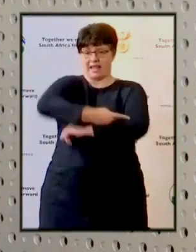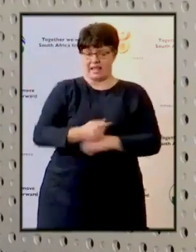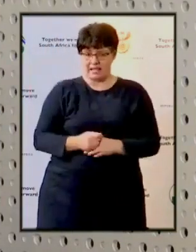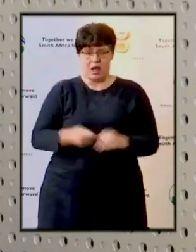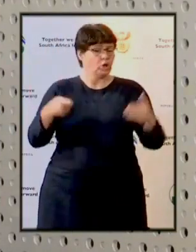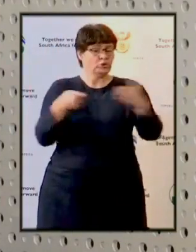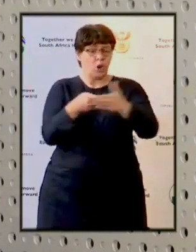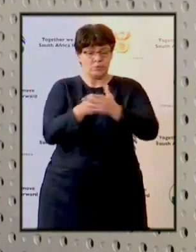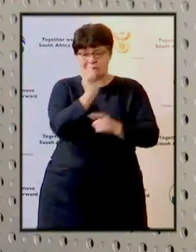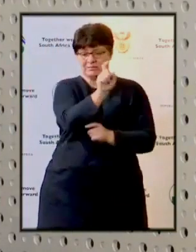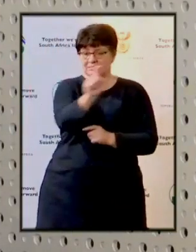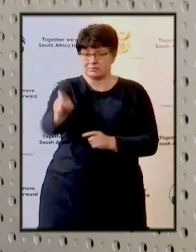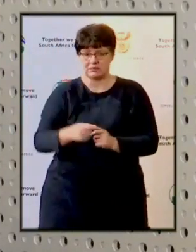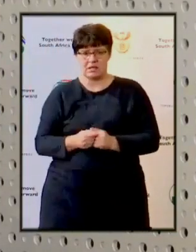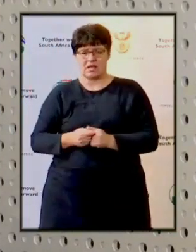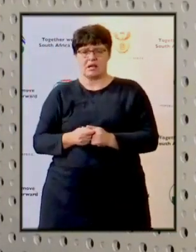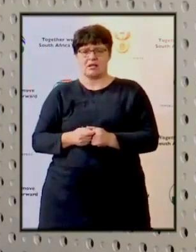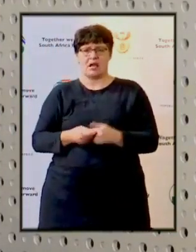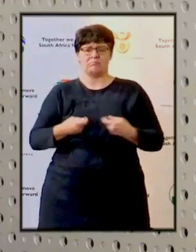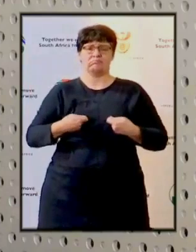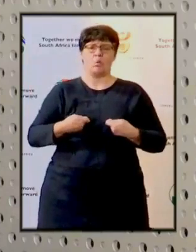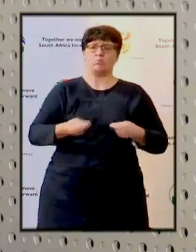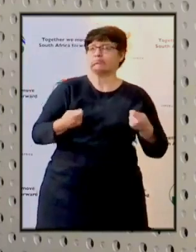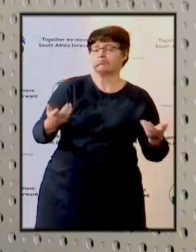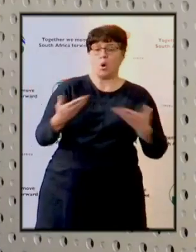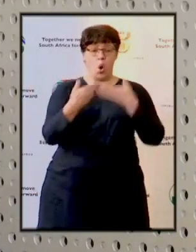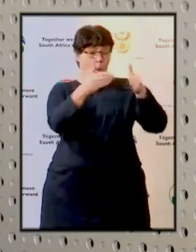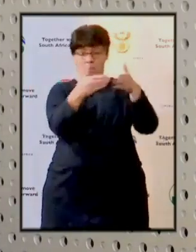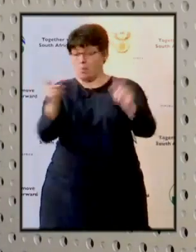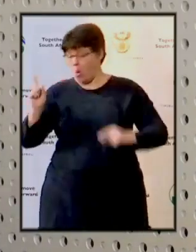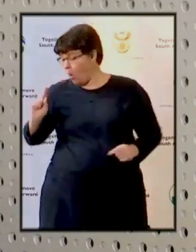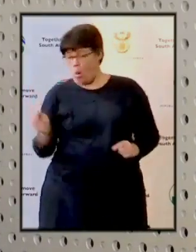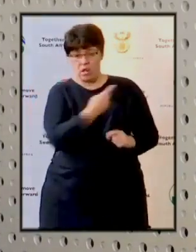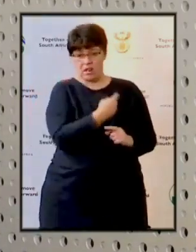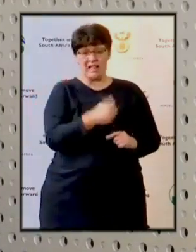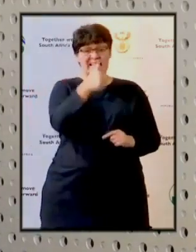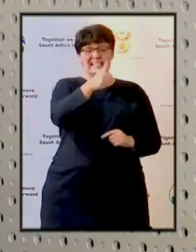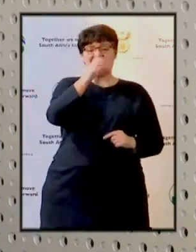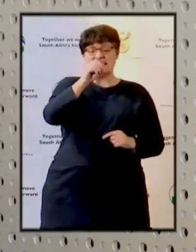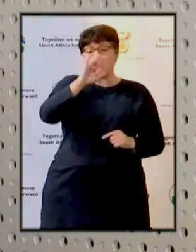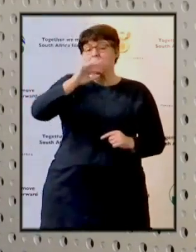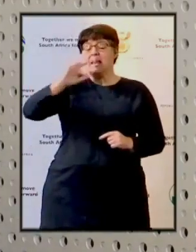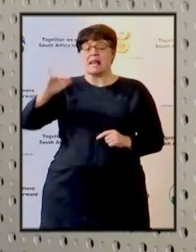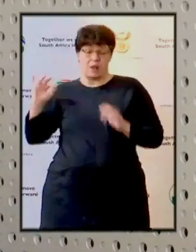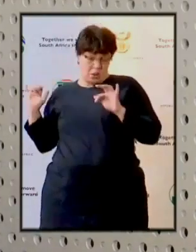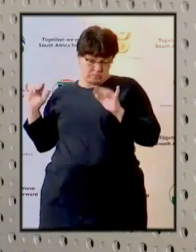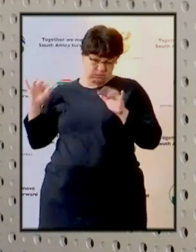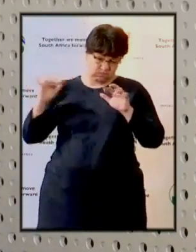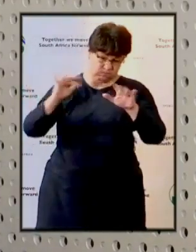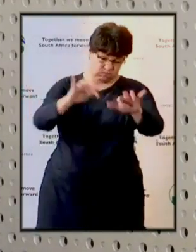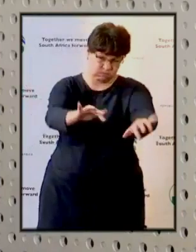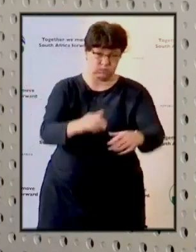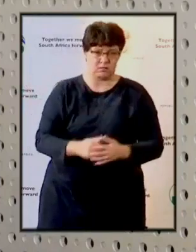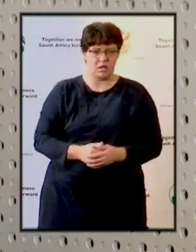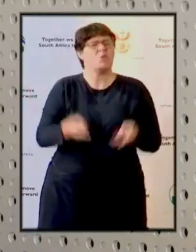shops and commercial operations were open, allowing 60 million citizens to be able to have all